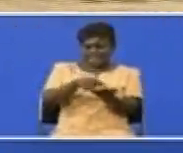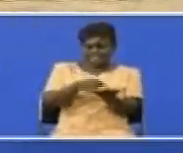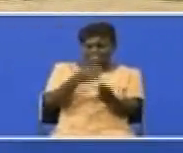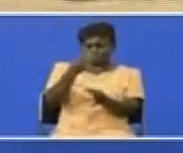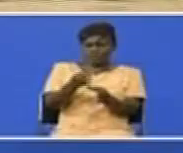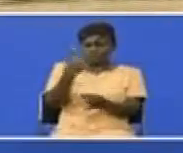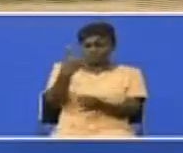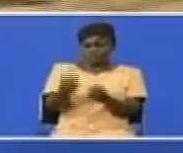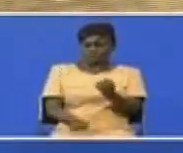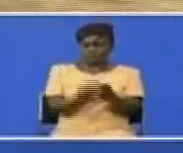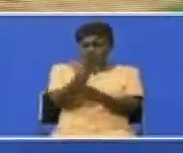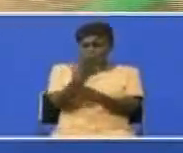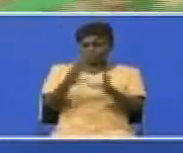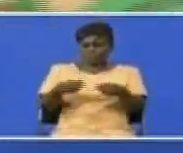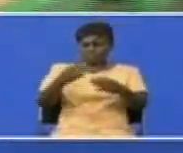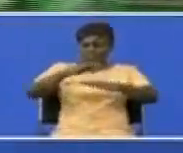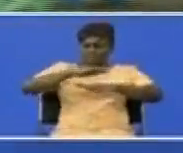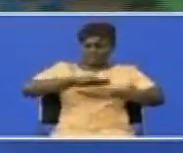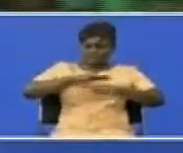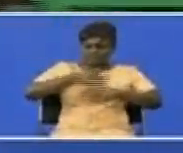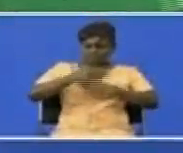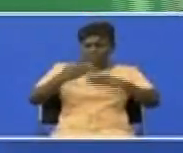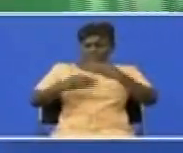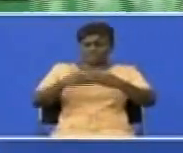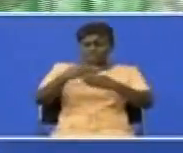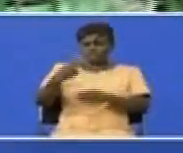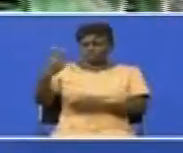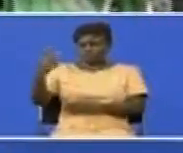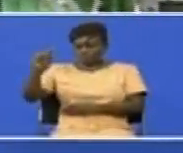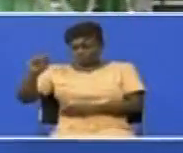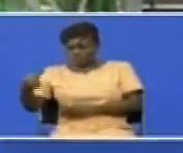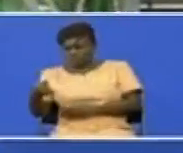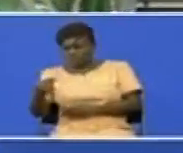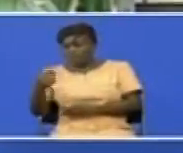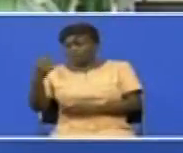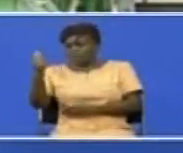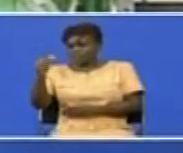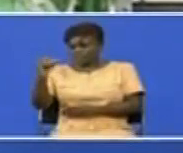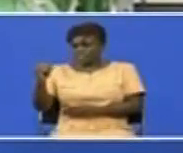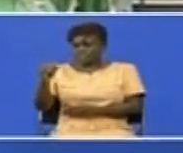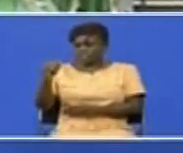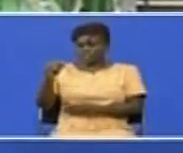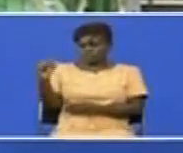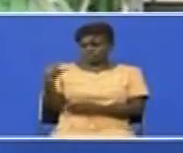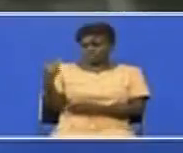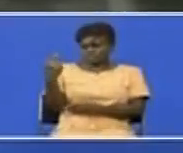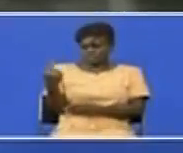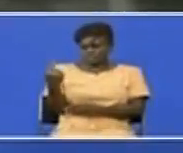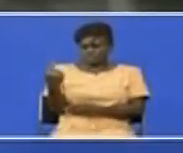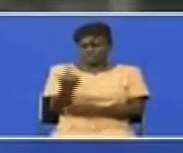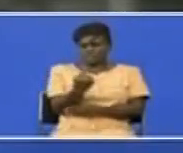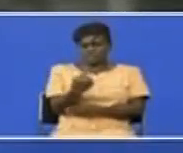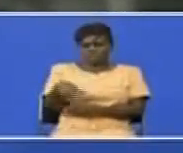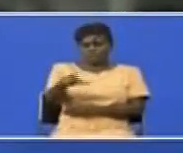One production line delivers enough panels to build 2,000 dwelling units of about 50 square meters each year. We